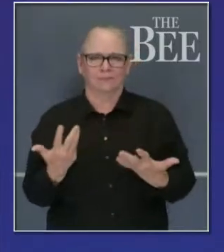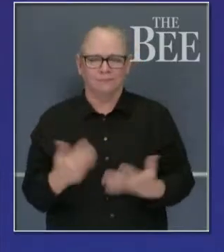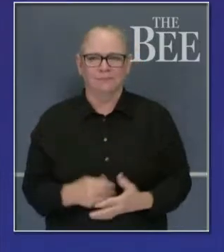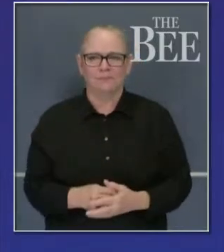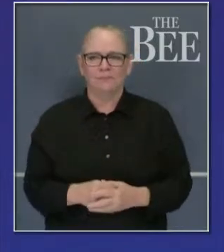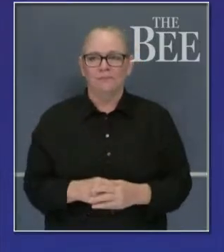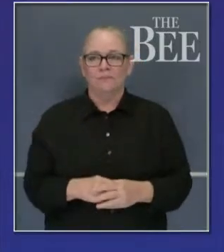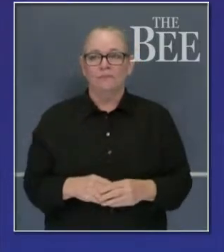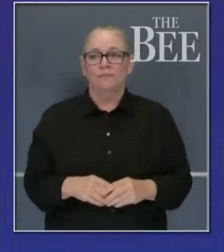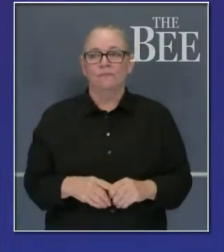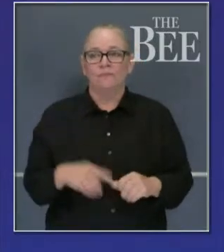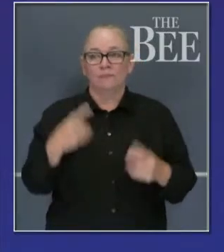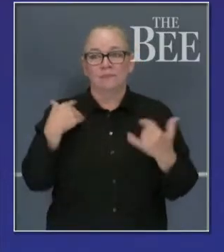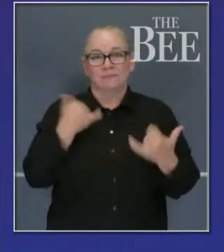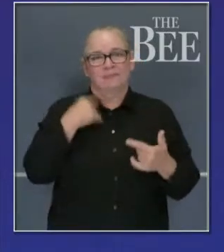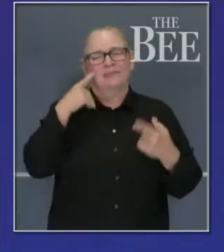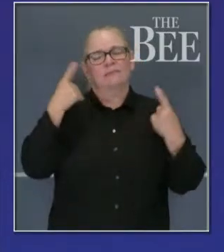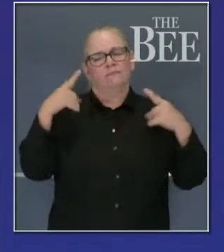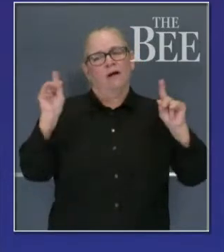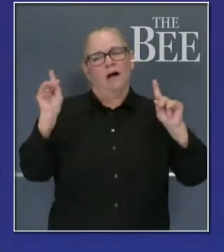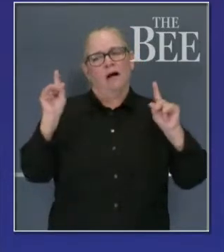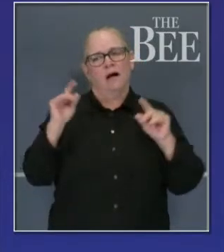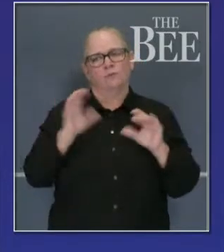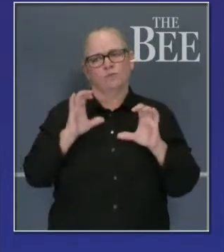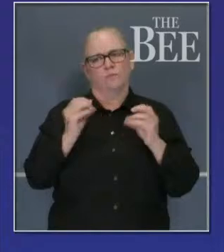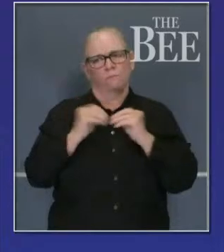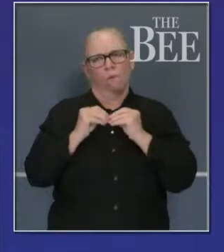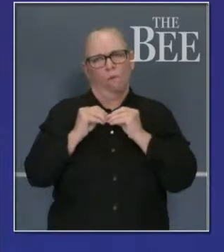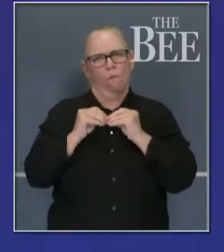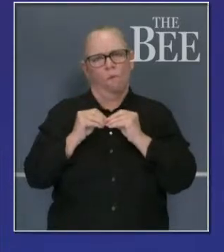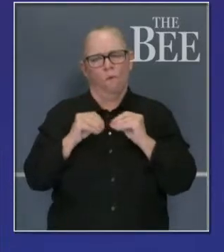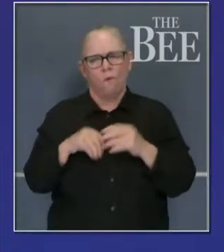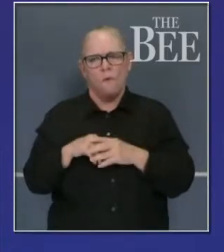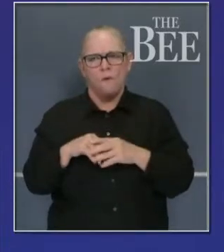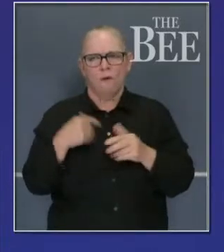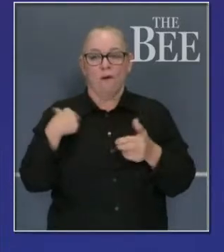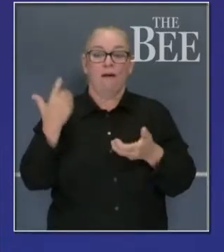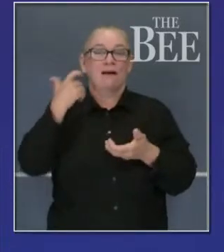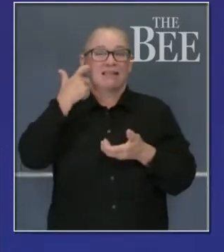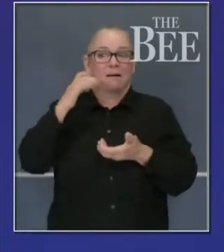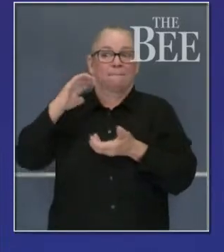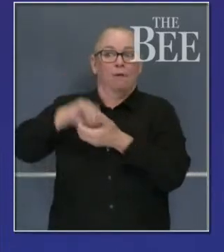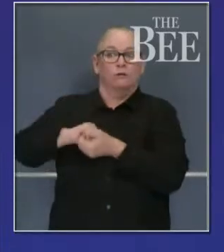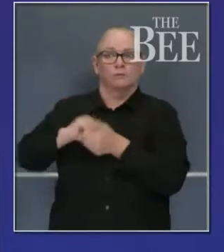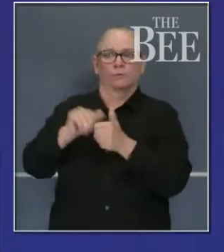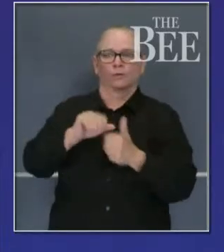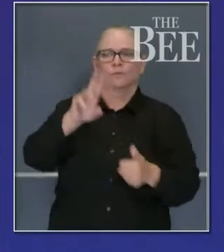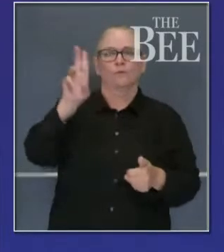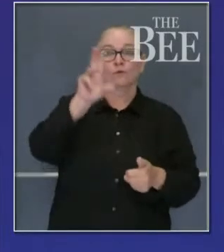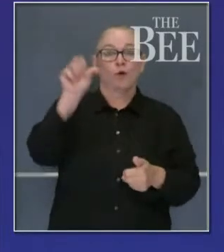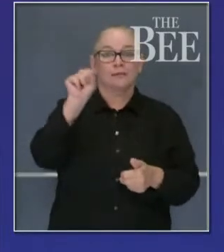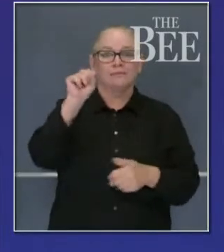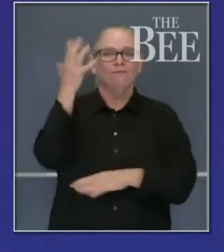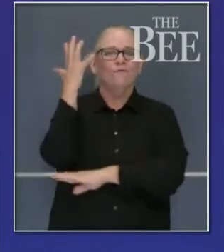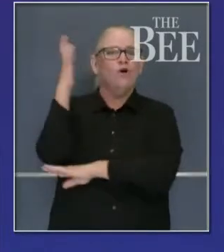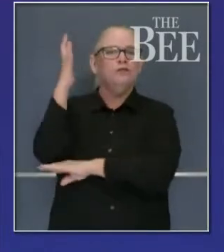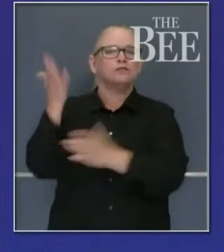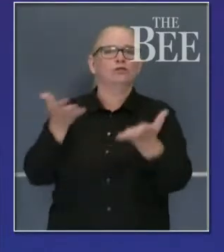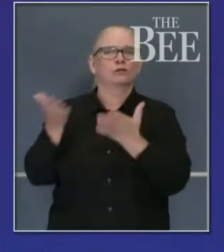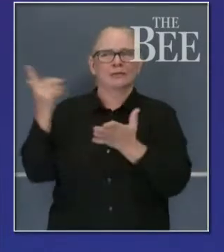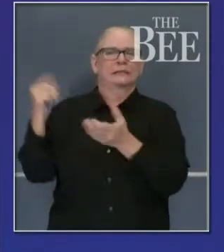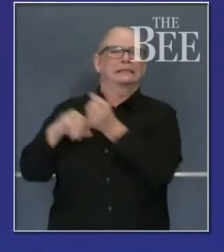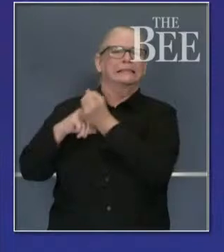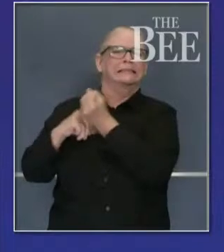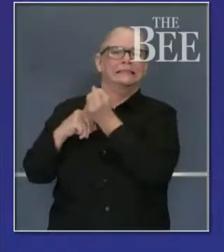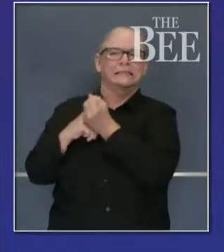we have not seen in the past by a partnership with the U.S. Forest Service to more than double the total number of acreage on